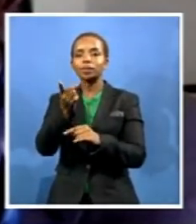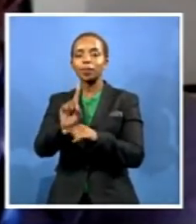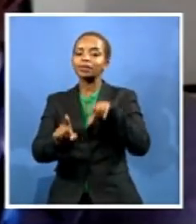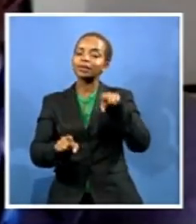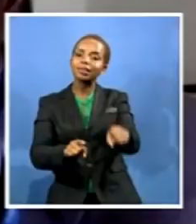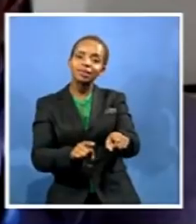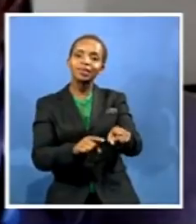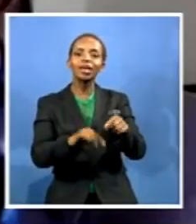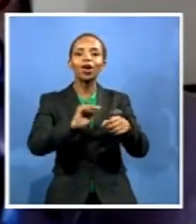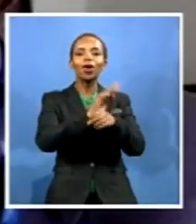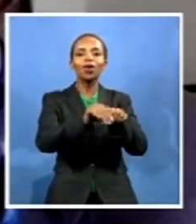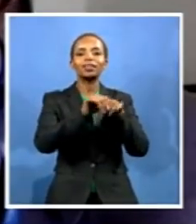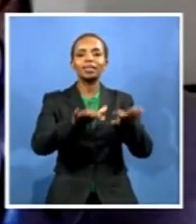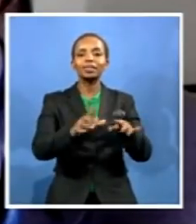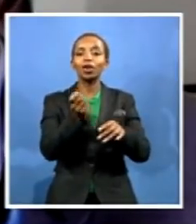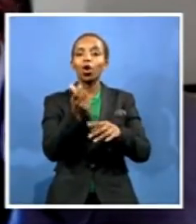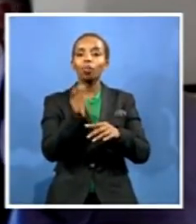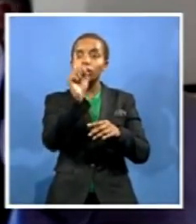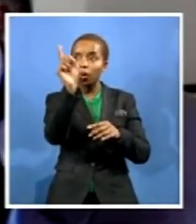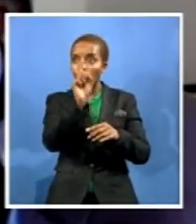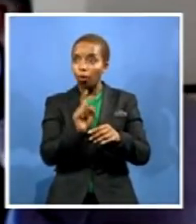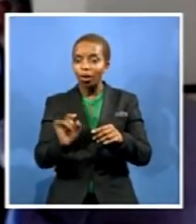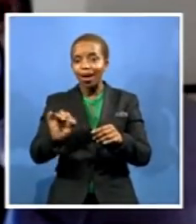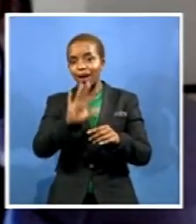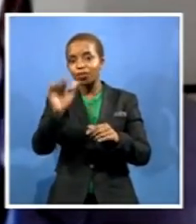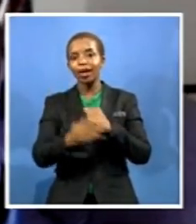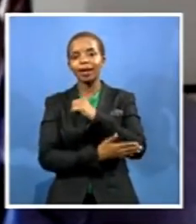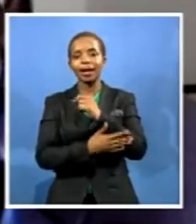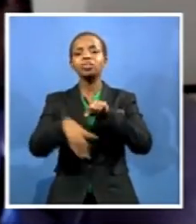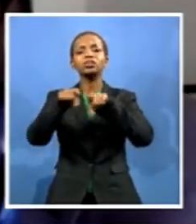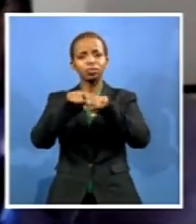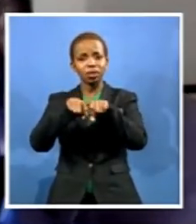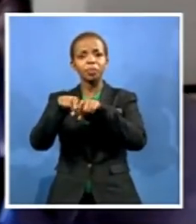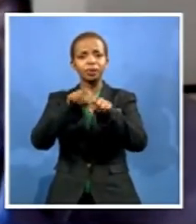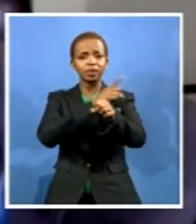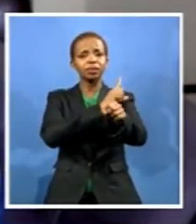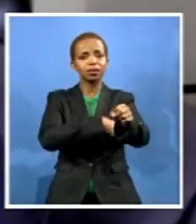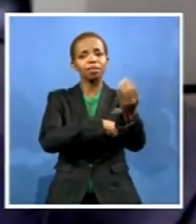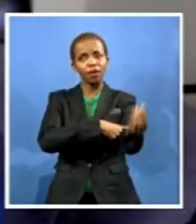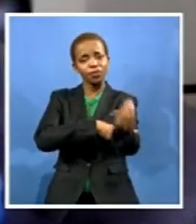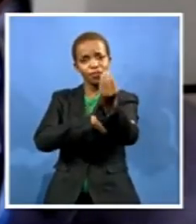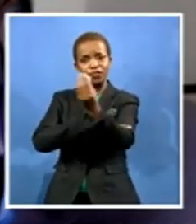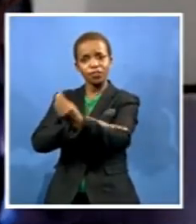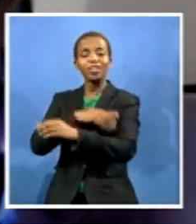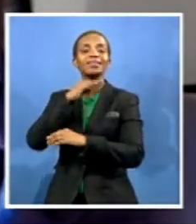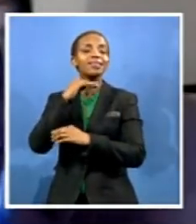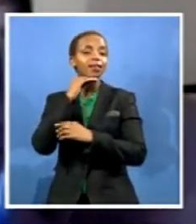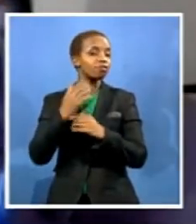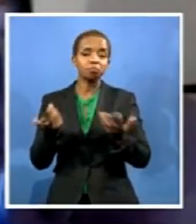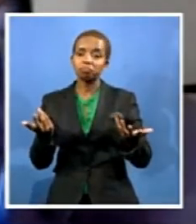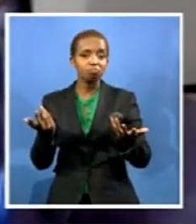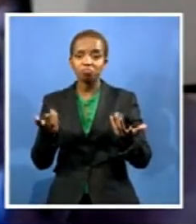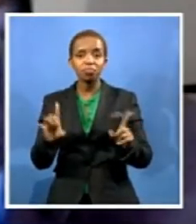I think we're learning that we need to expand that. Just before I end, briefly, as we release some of the restrictions